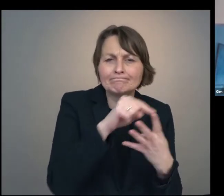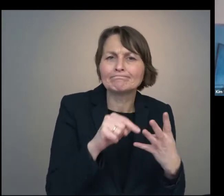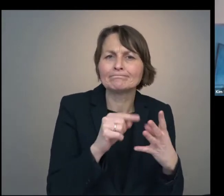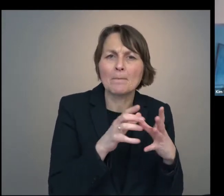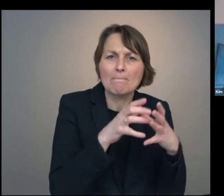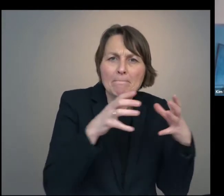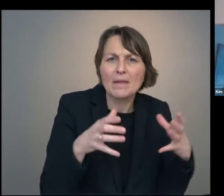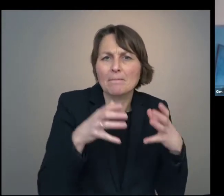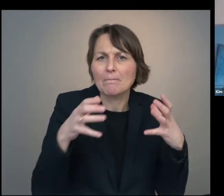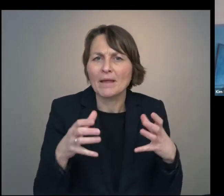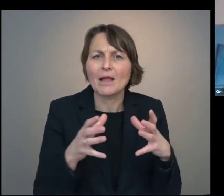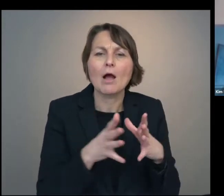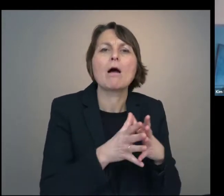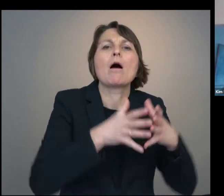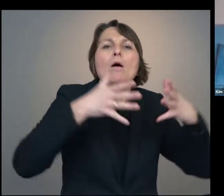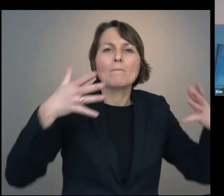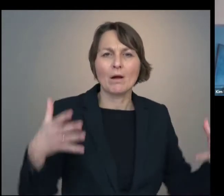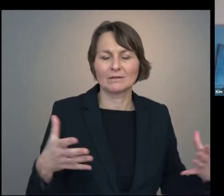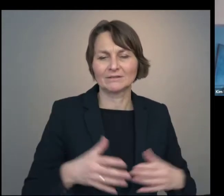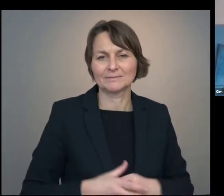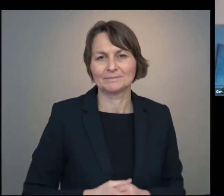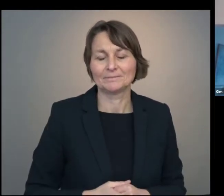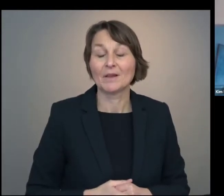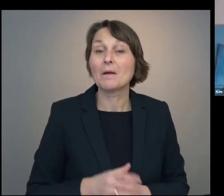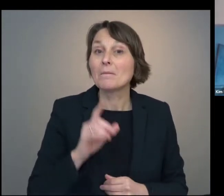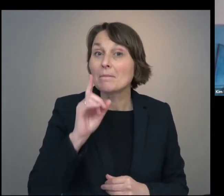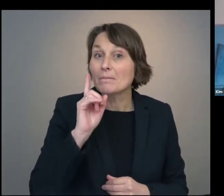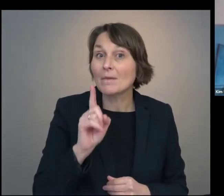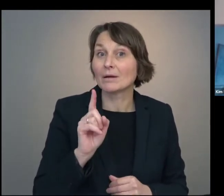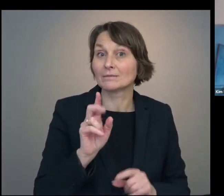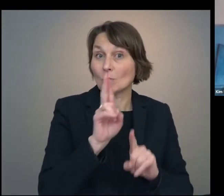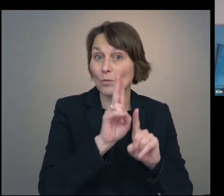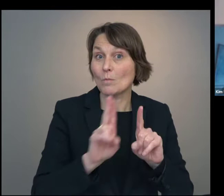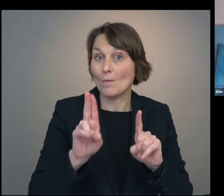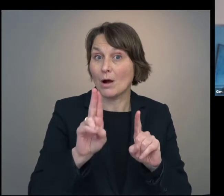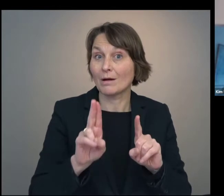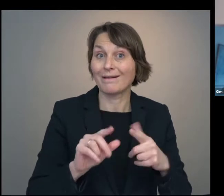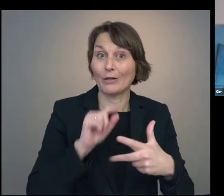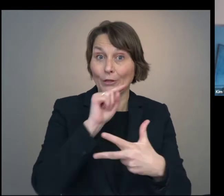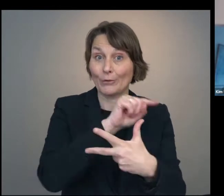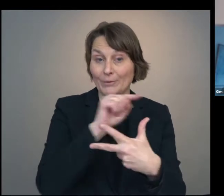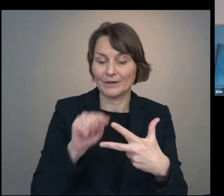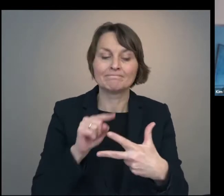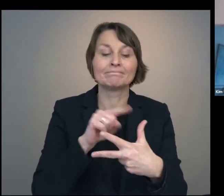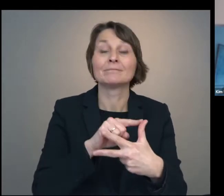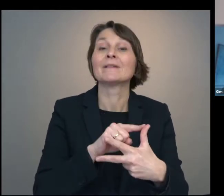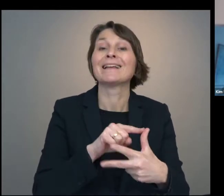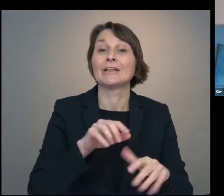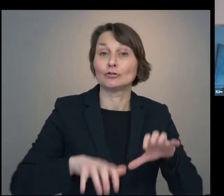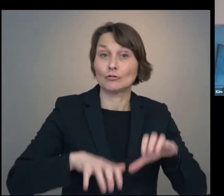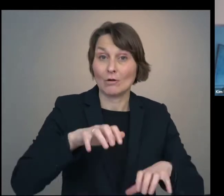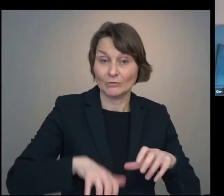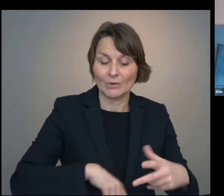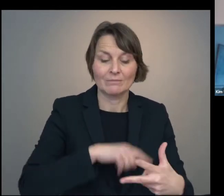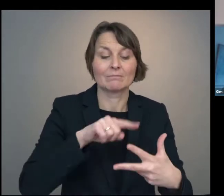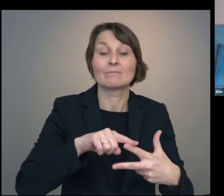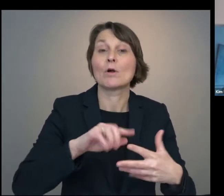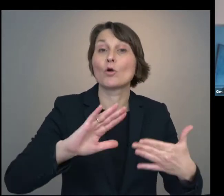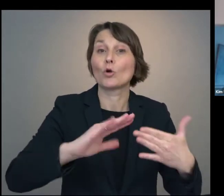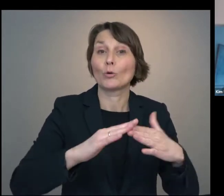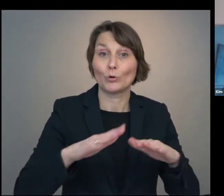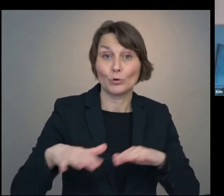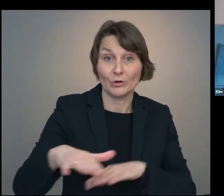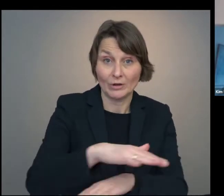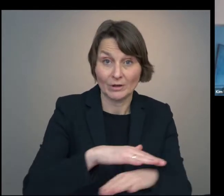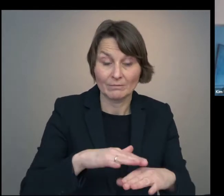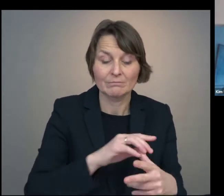those later. But Umbraco is at least three things. It's the software, it's the community,